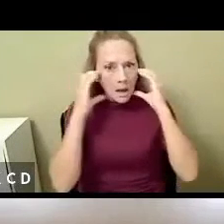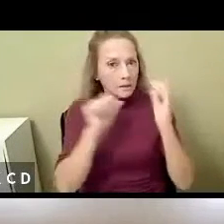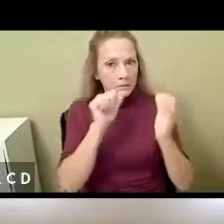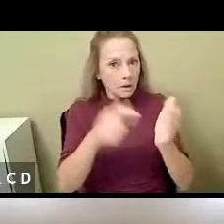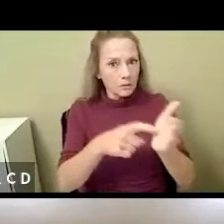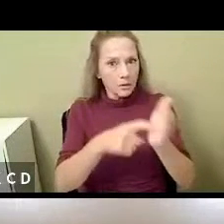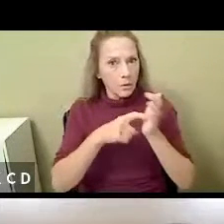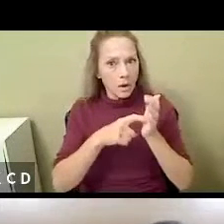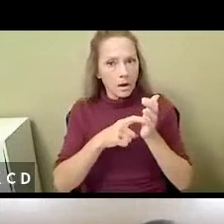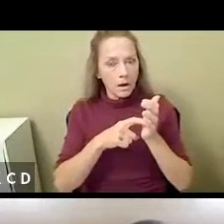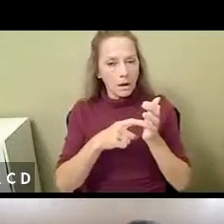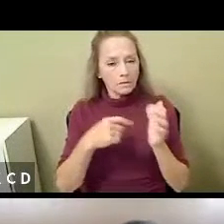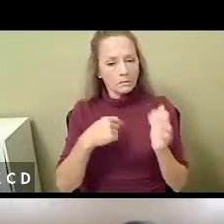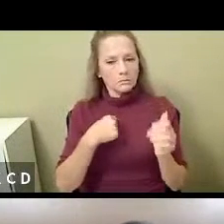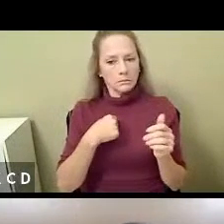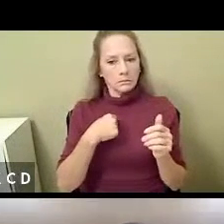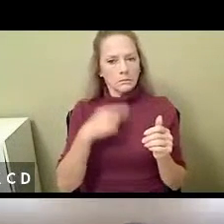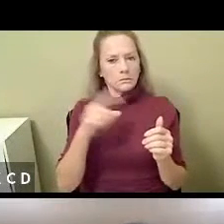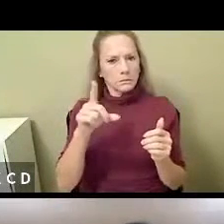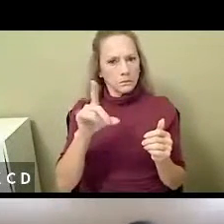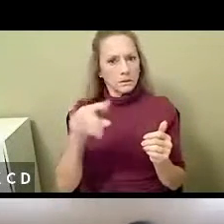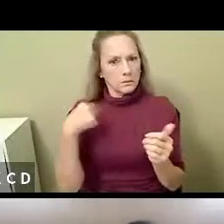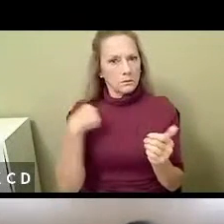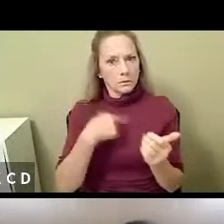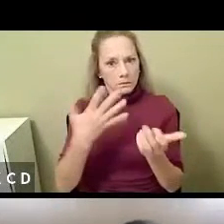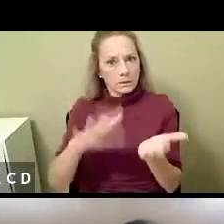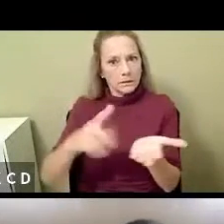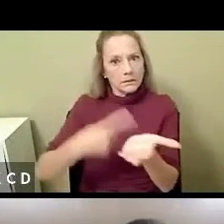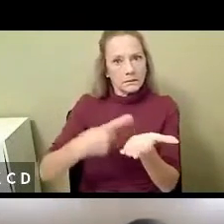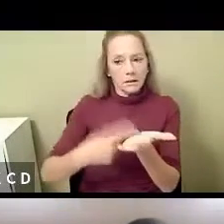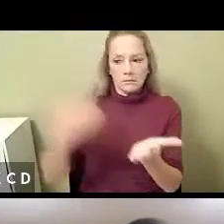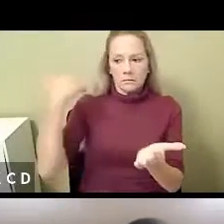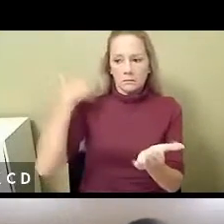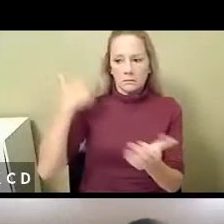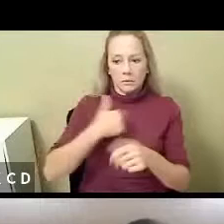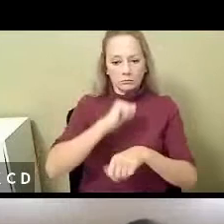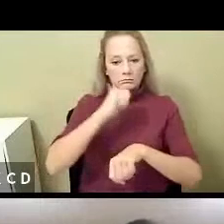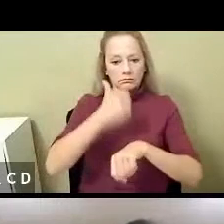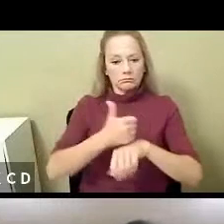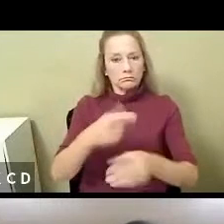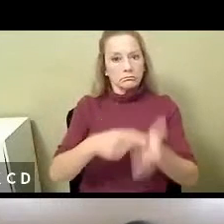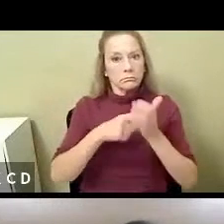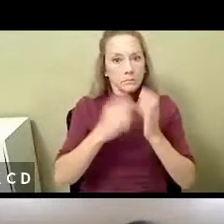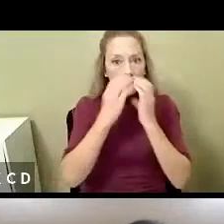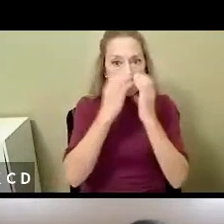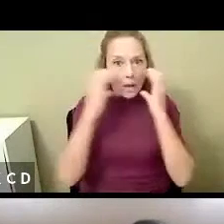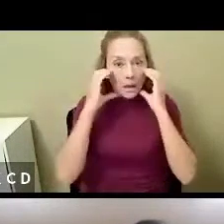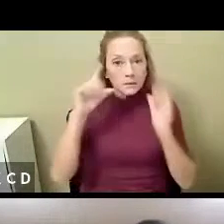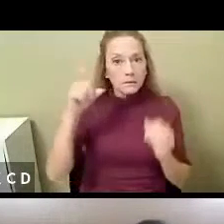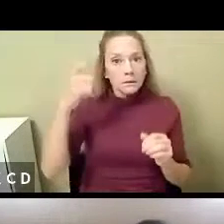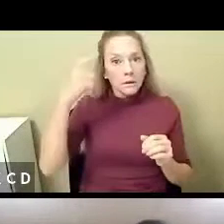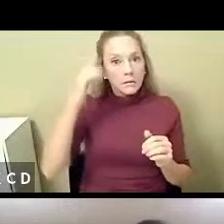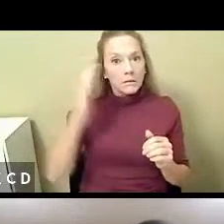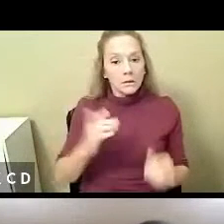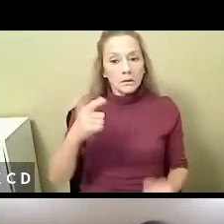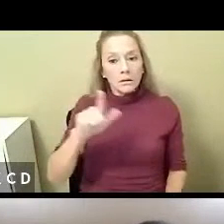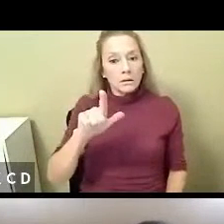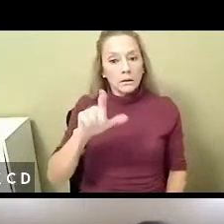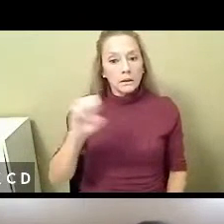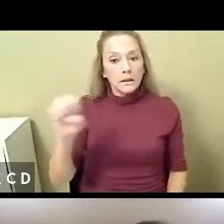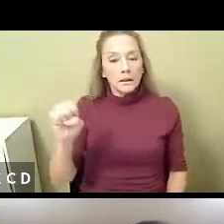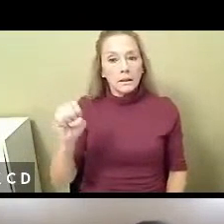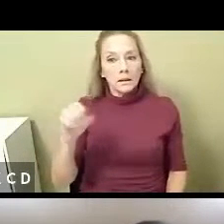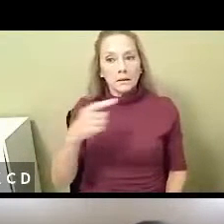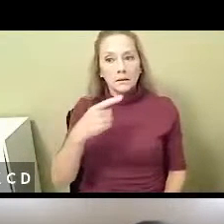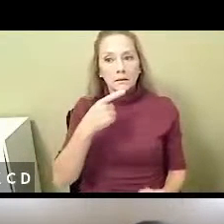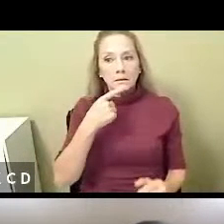me if I'm wrong, but I think we had that discussion back when the mask mandate was put in place, and Governor Lee stated that we could not include